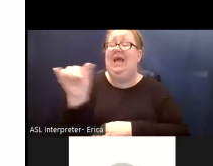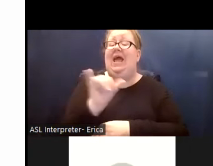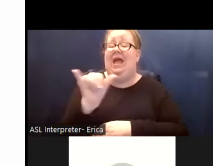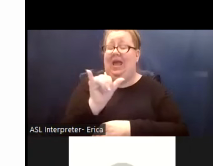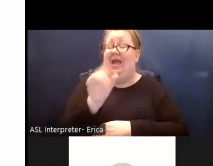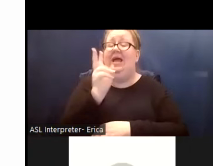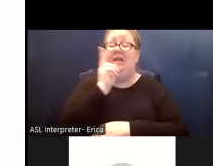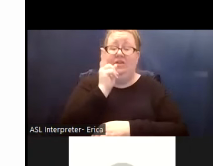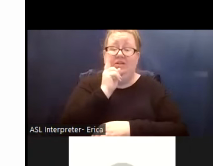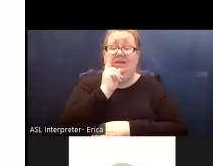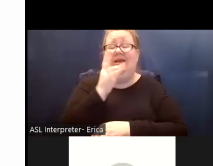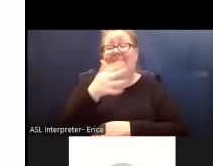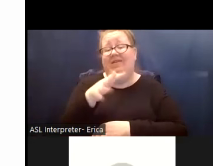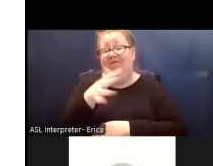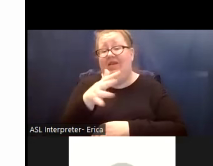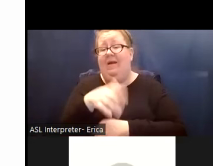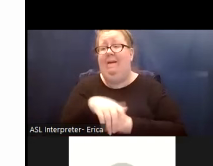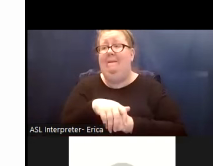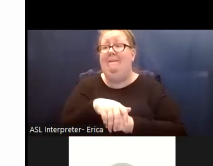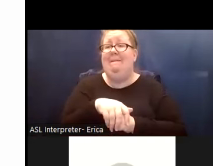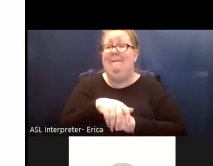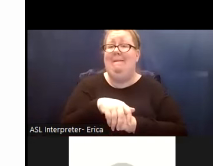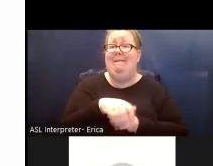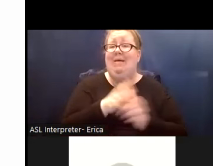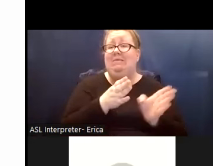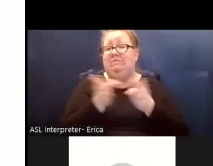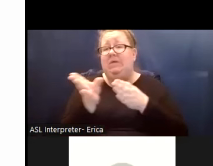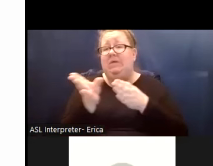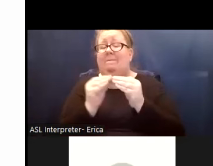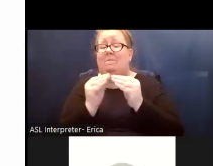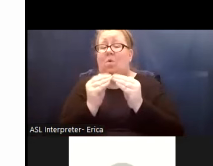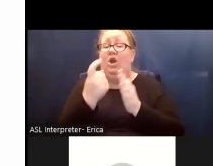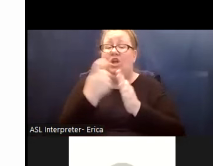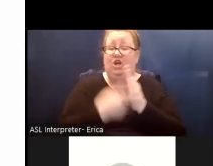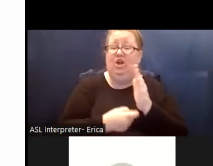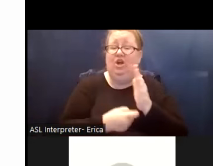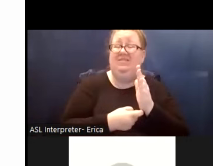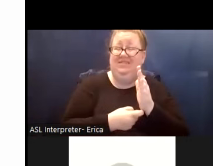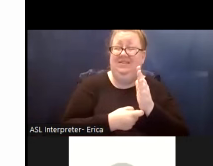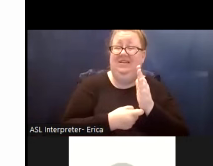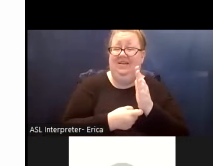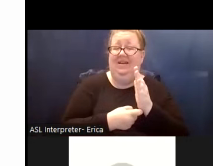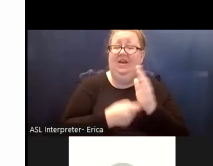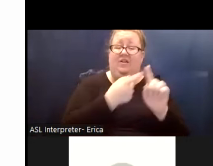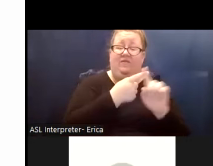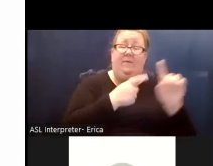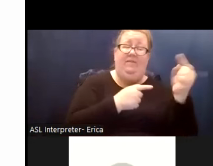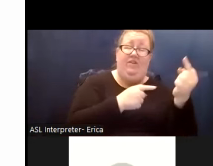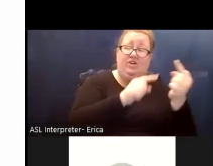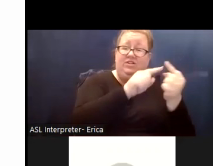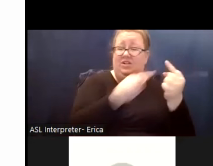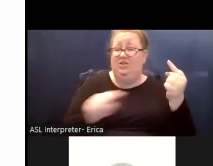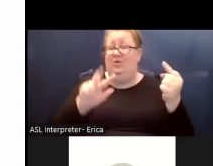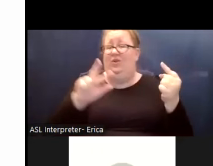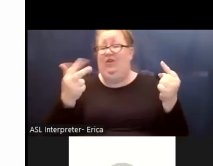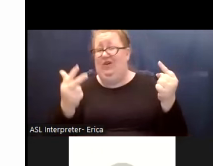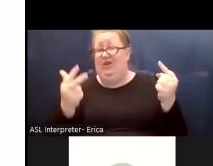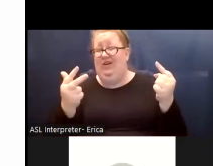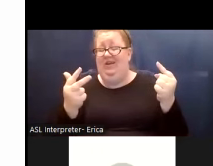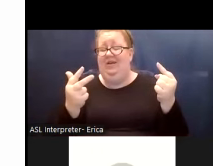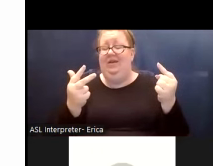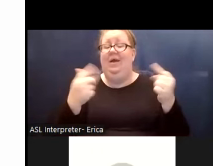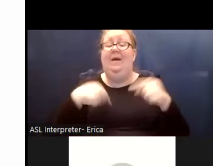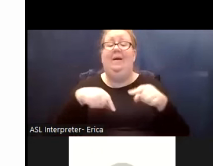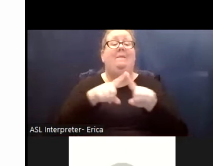probably like kind of scale towards, more costly as we go from the first scenario to the third. But we're